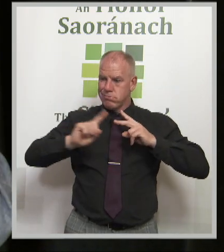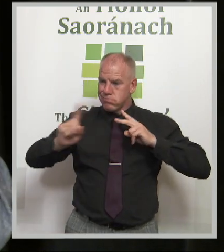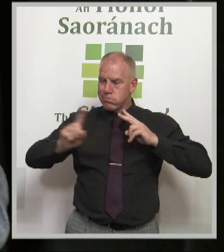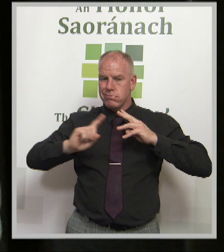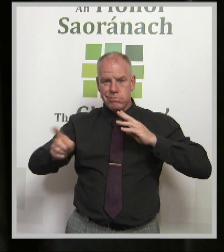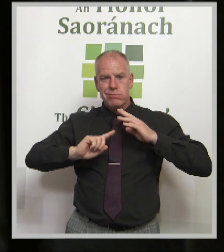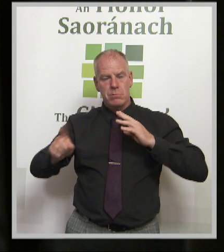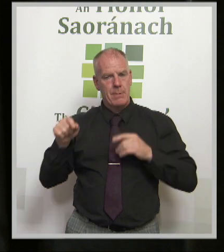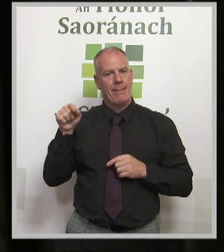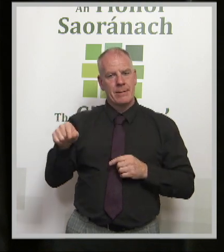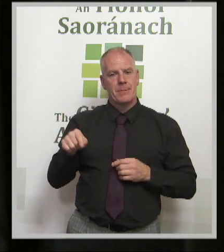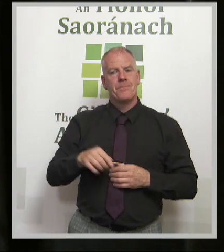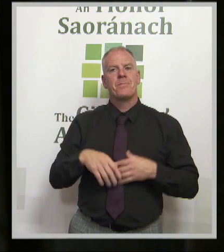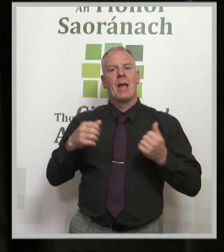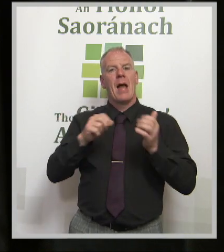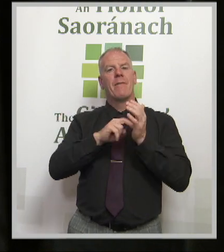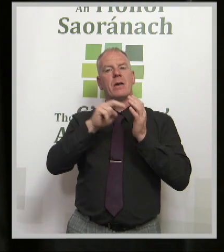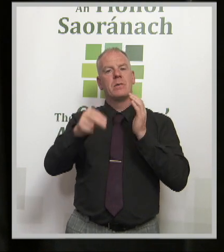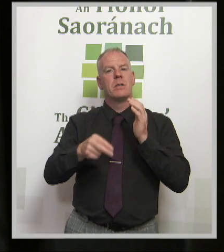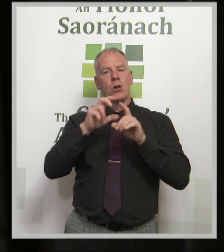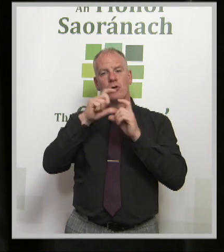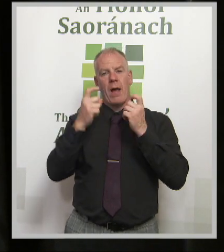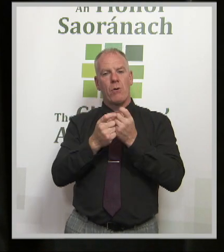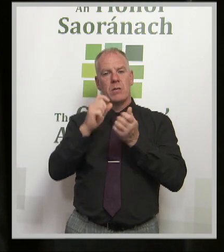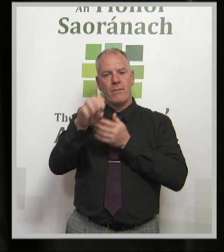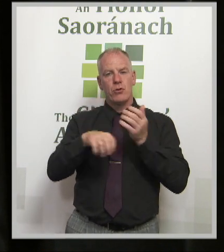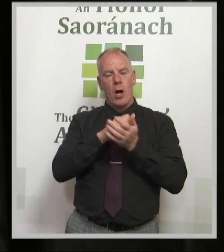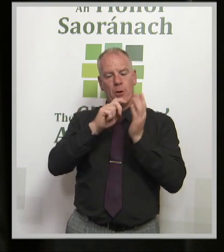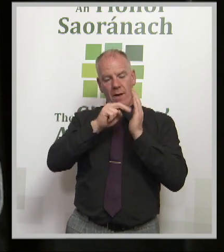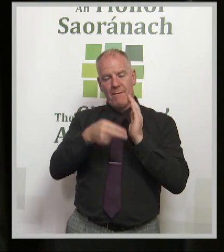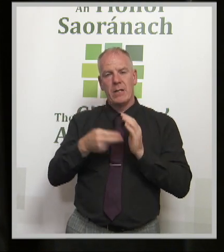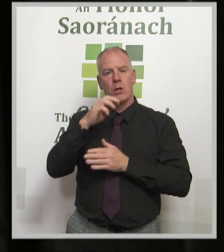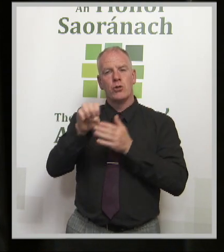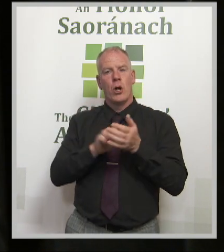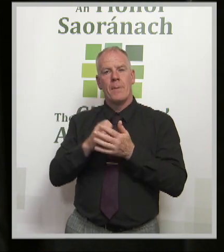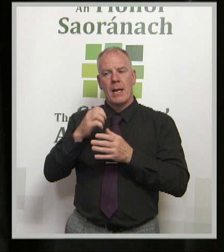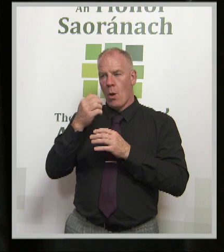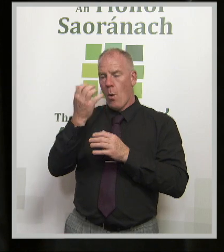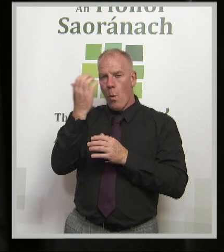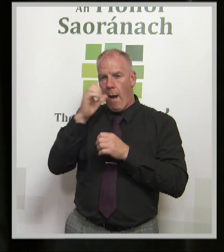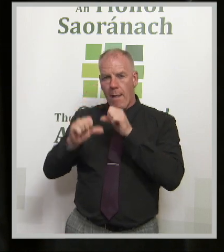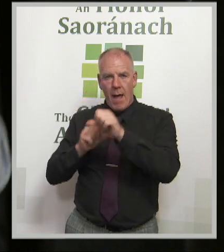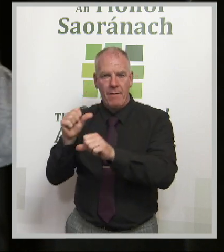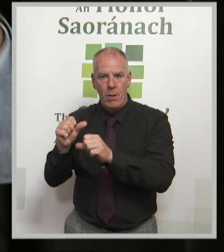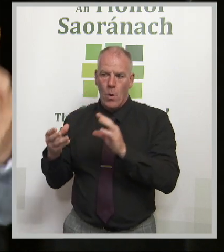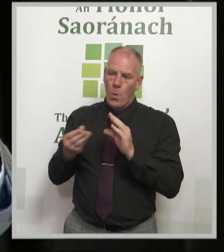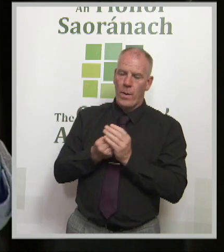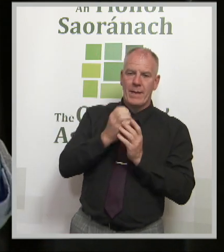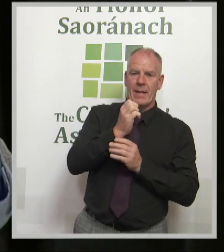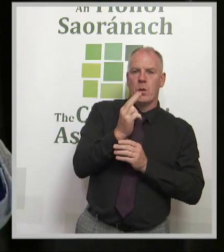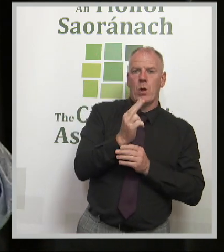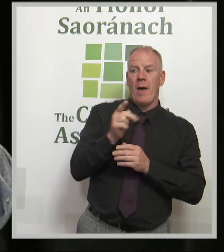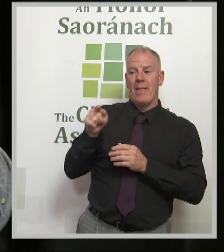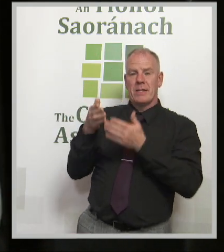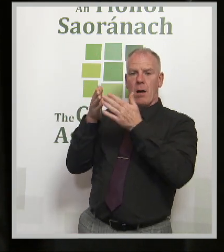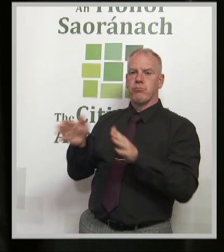countries. We have a Council of Europe Convention on European Wildlife, which complements what we're doing in the EU. It has a broader